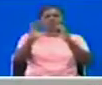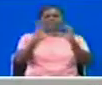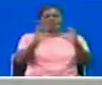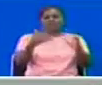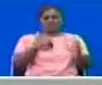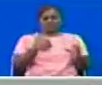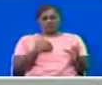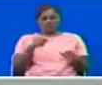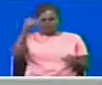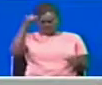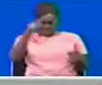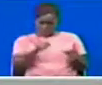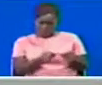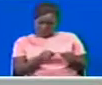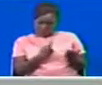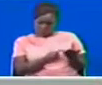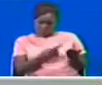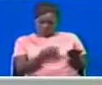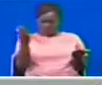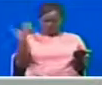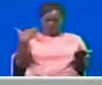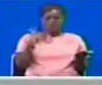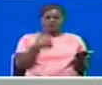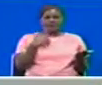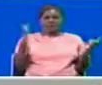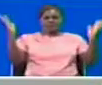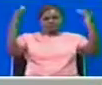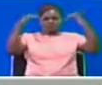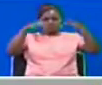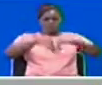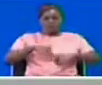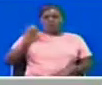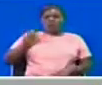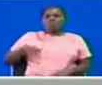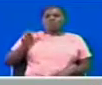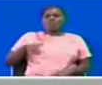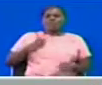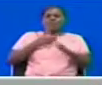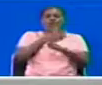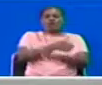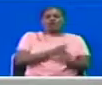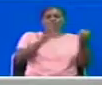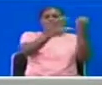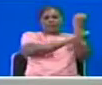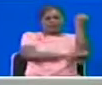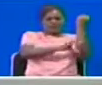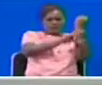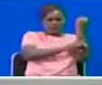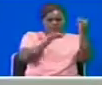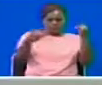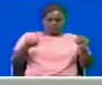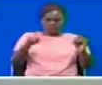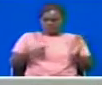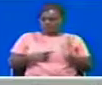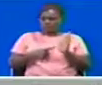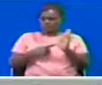have. If you recall, a couple of weeks ago, there was a conference to bring together women from across the political divide to try and shore